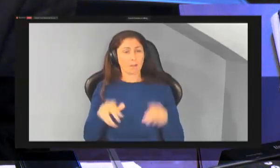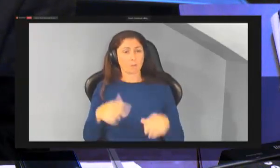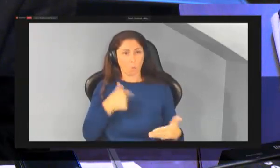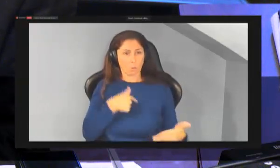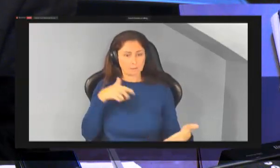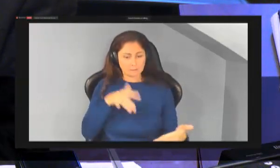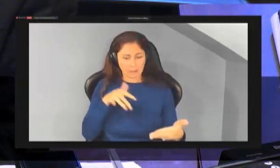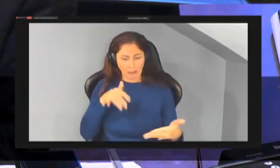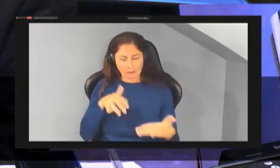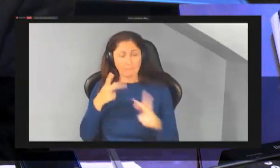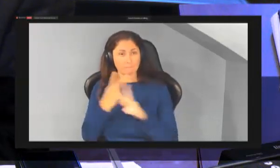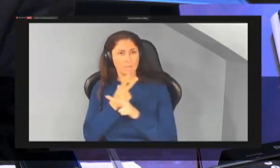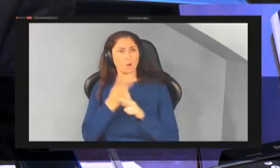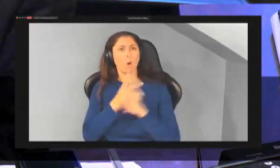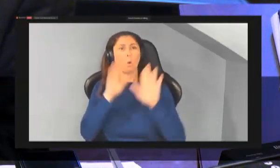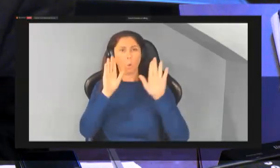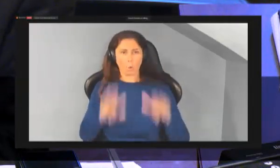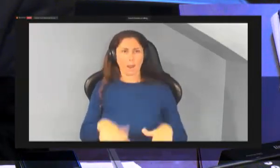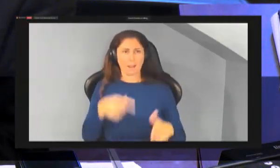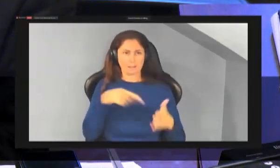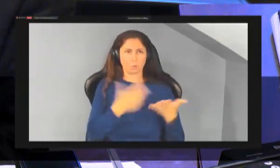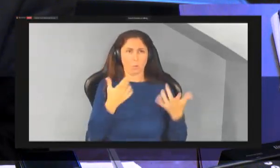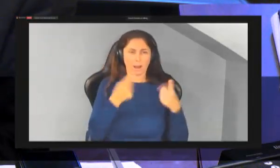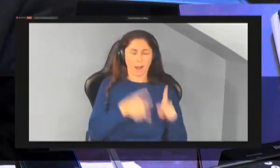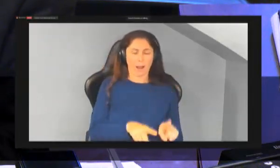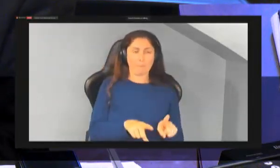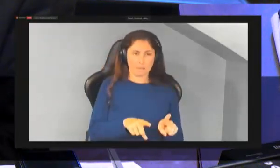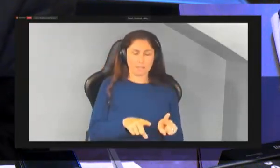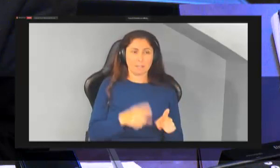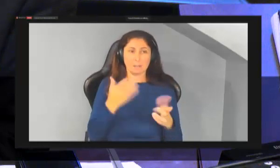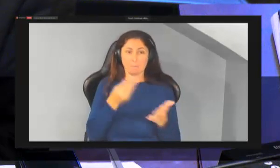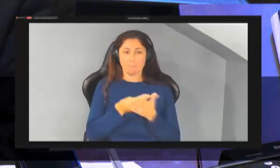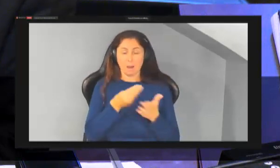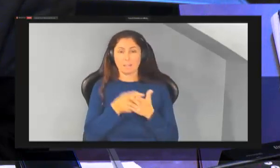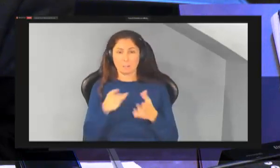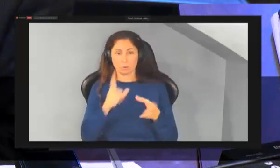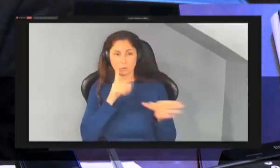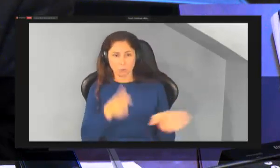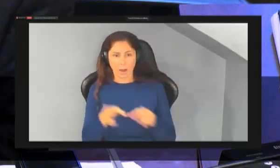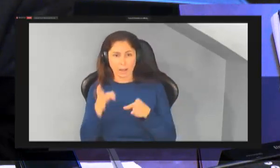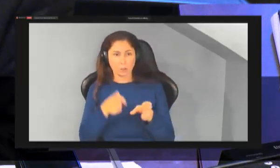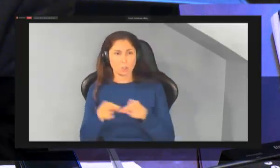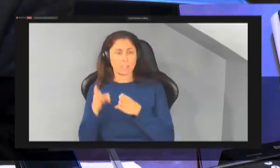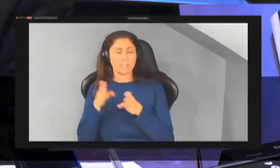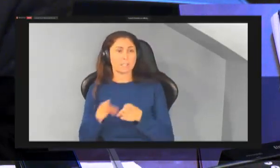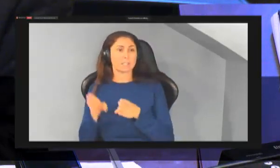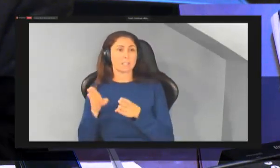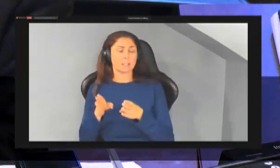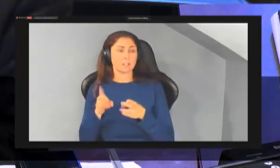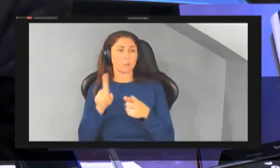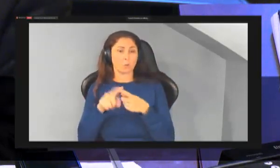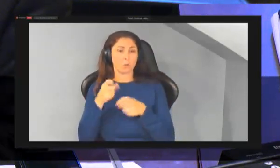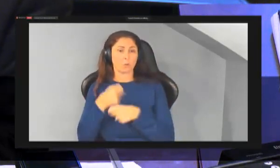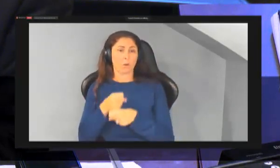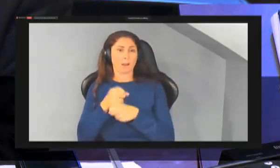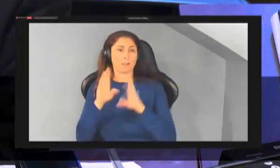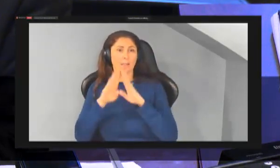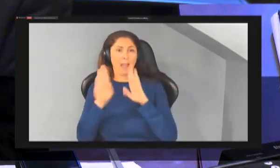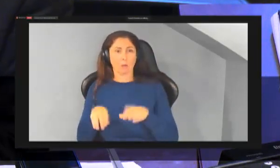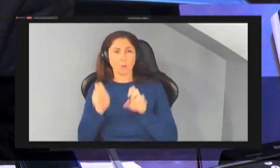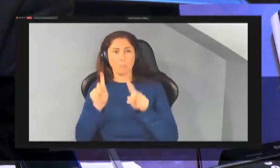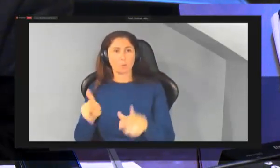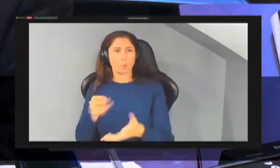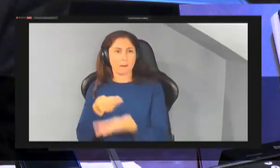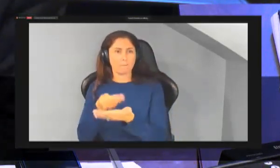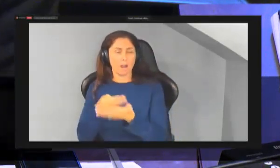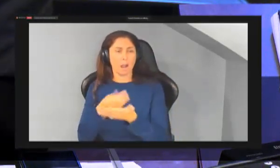okay, here's what needs to be happening. Here's how many units short. Here's the strategies of the, which we then ultimately created the Housing Opportunity Fund. We've